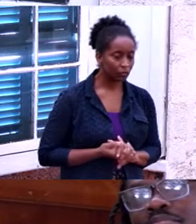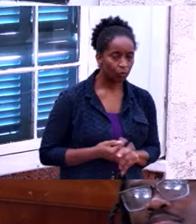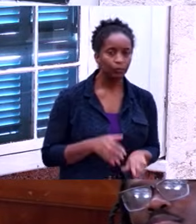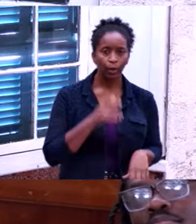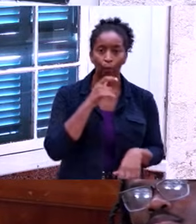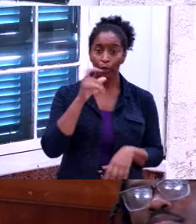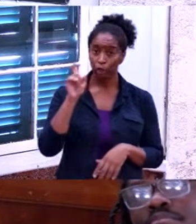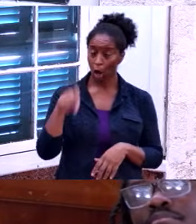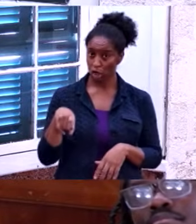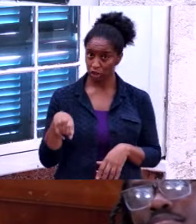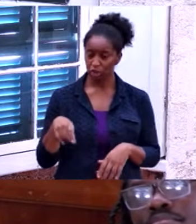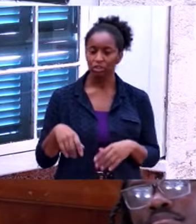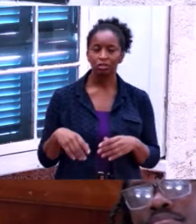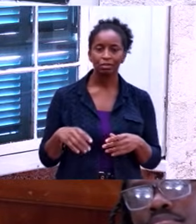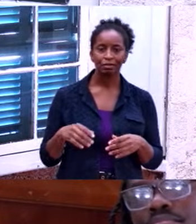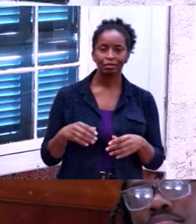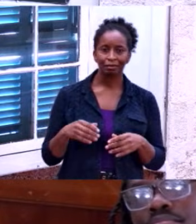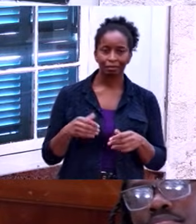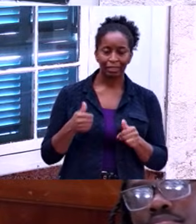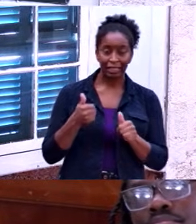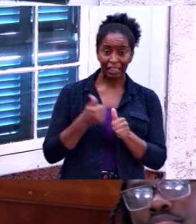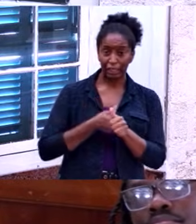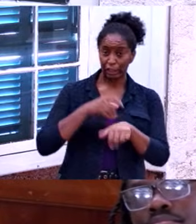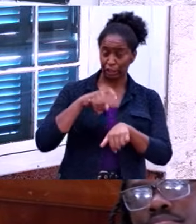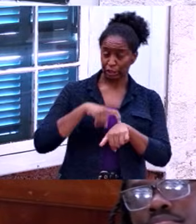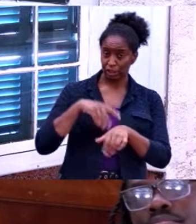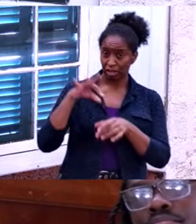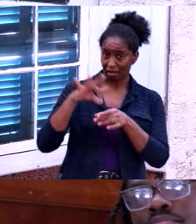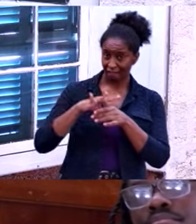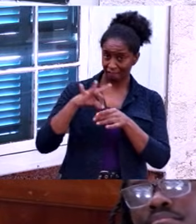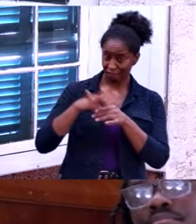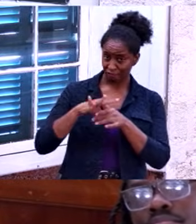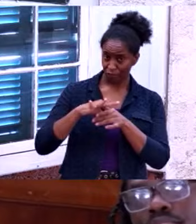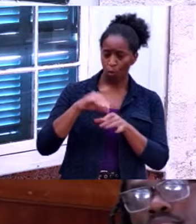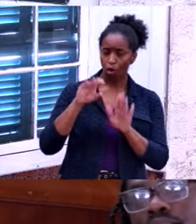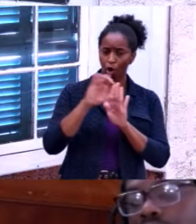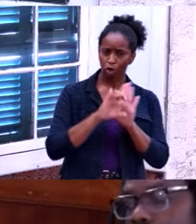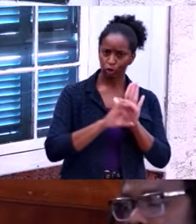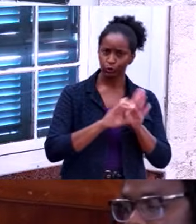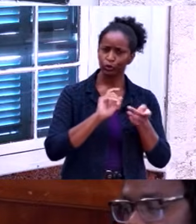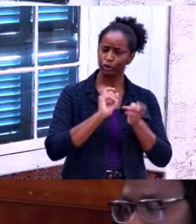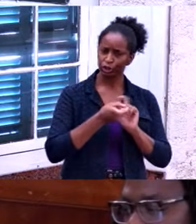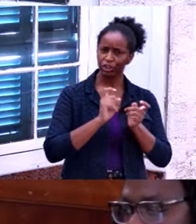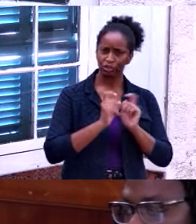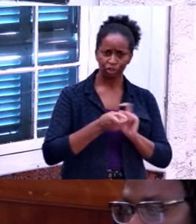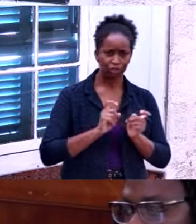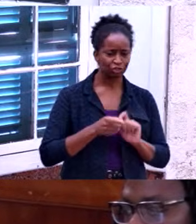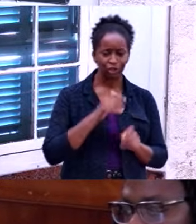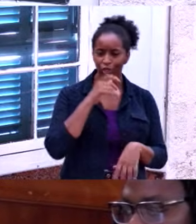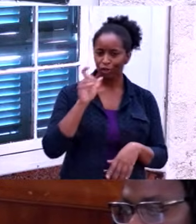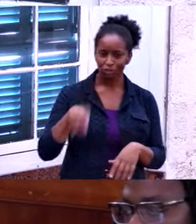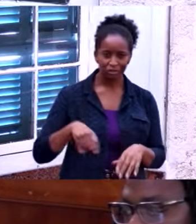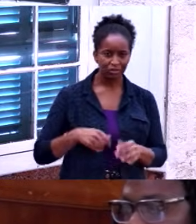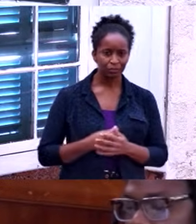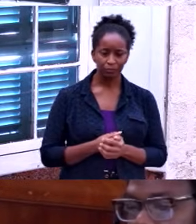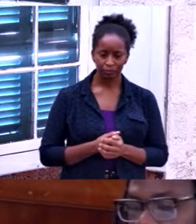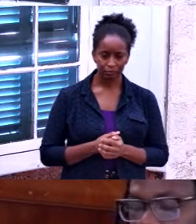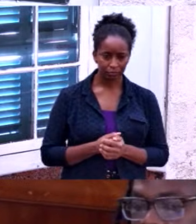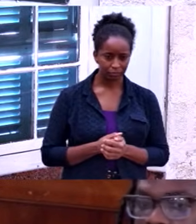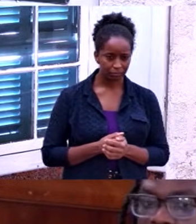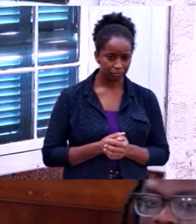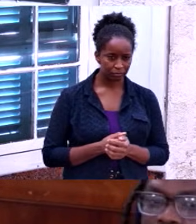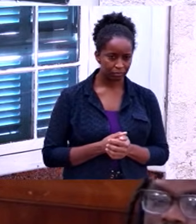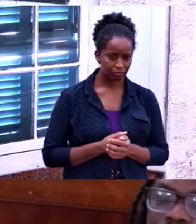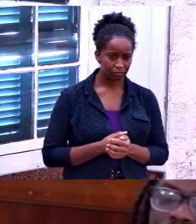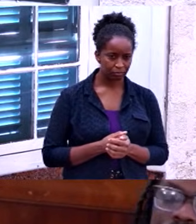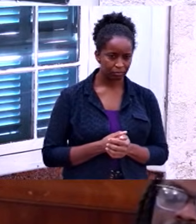in Barbados, because we know our political boundaries, Mr. President, by way of the parish boundaries.